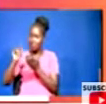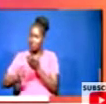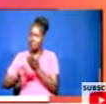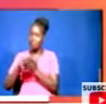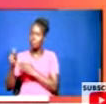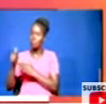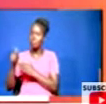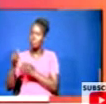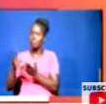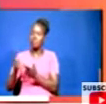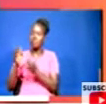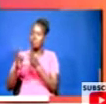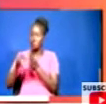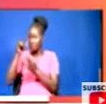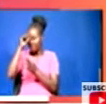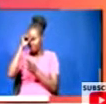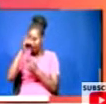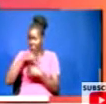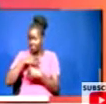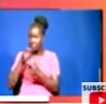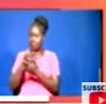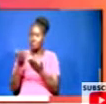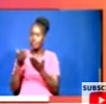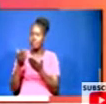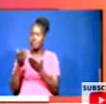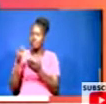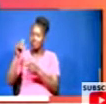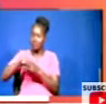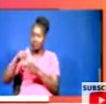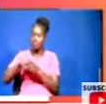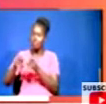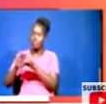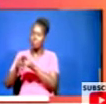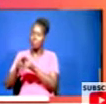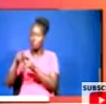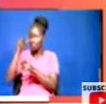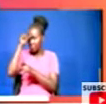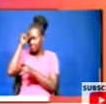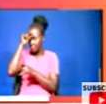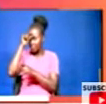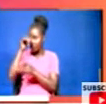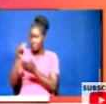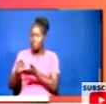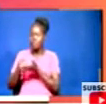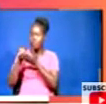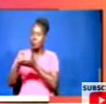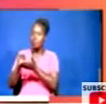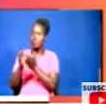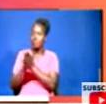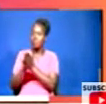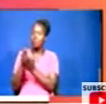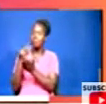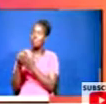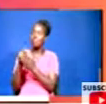if there is government interest, if there is government investment, and if there is government facilitation in terms of incentives that need